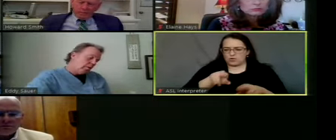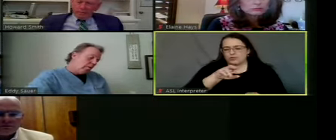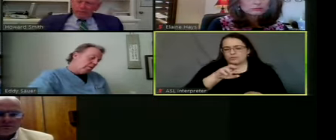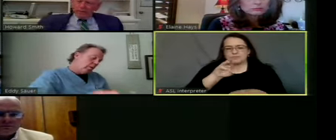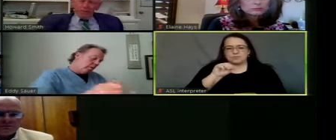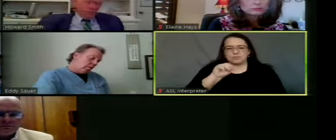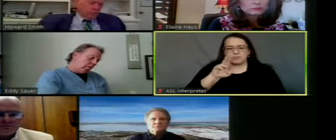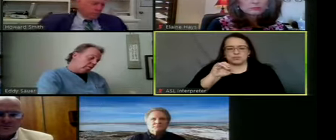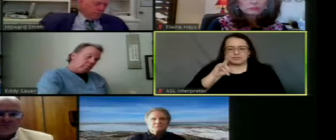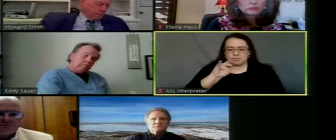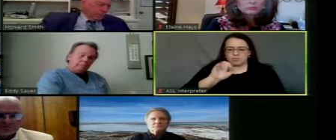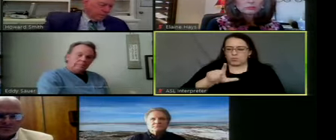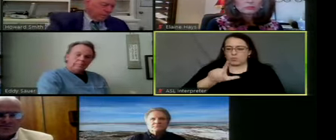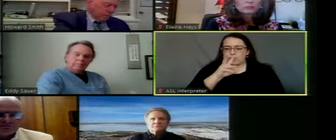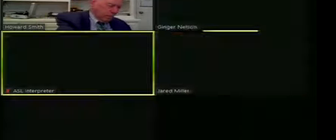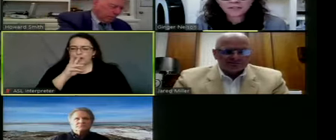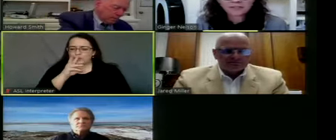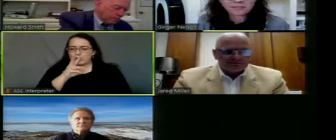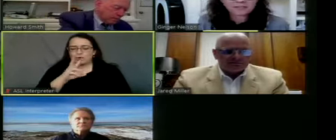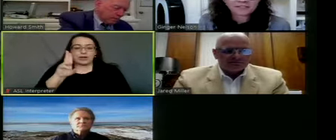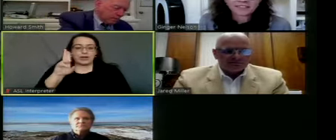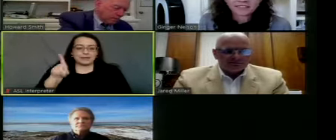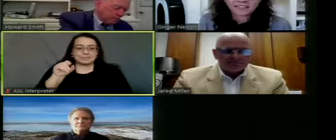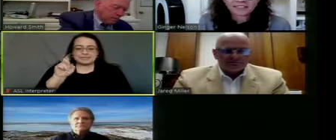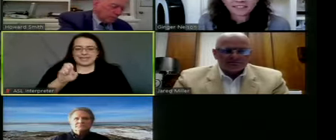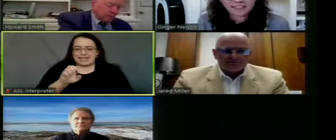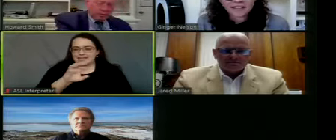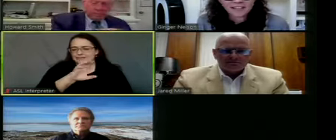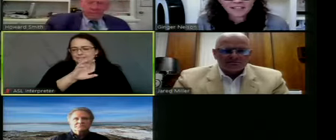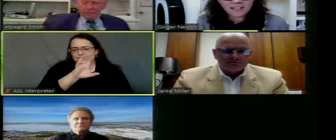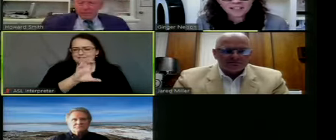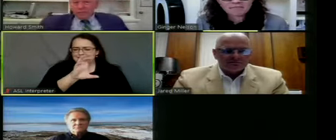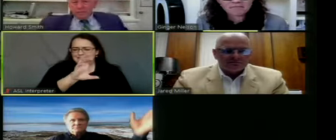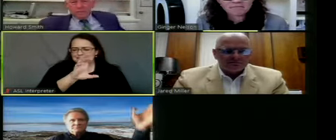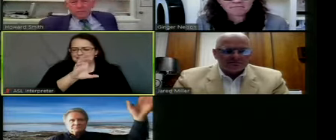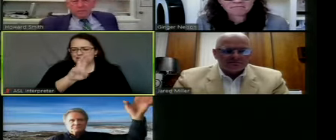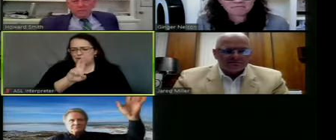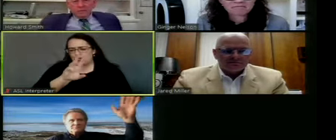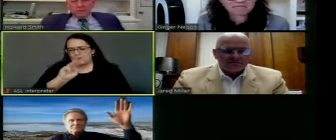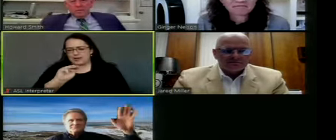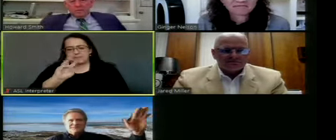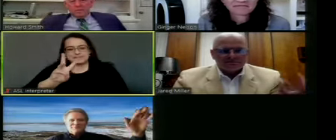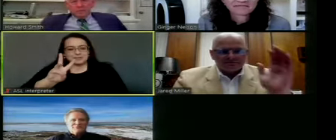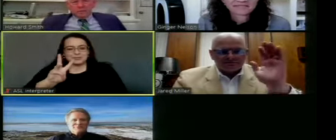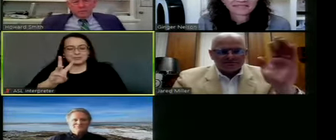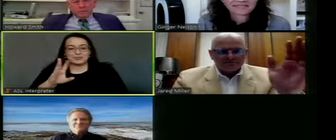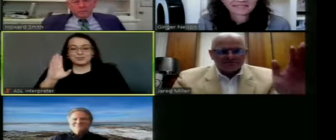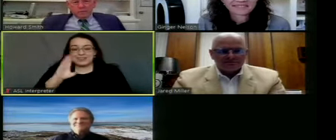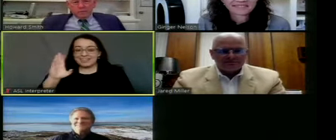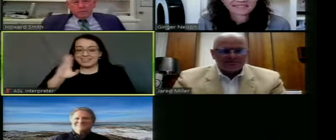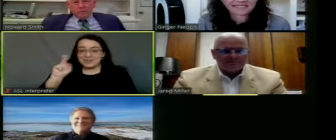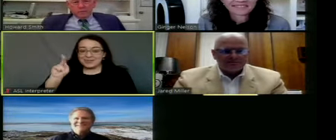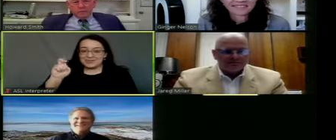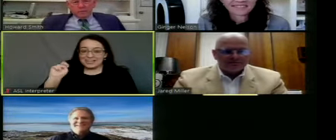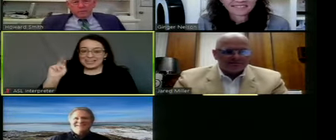And I know I saw Kent on the call earlier. Hi, Kent. Hello, hello.